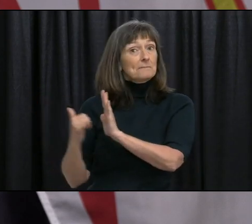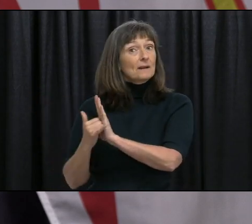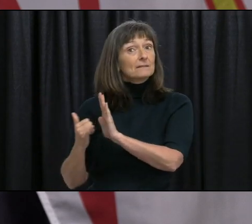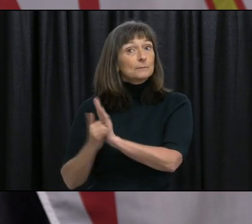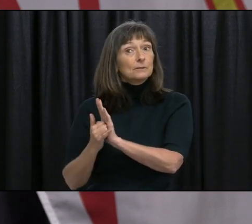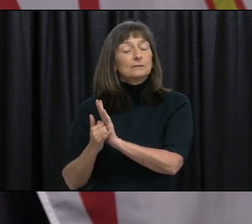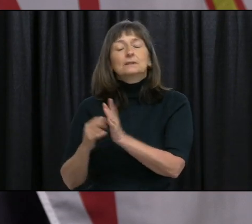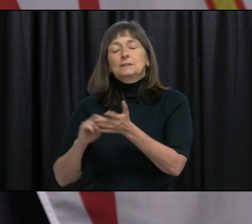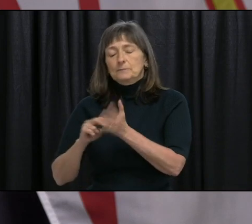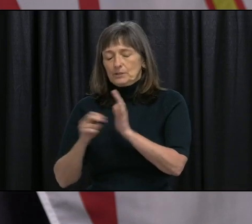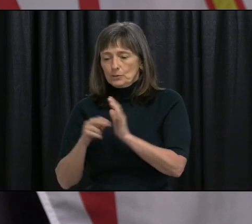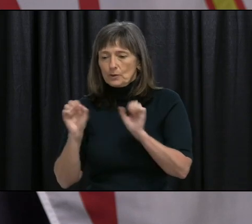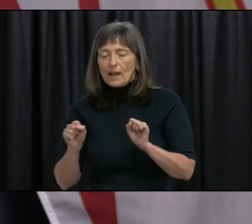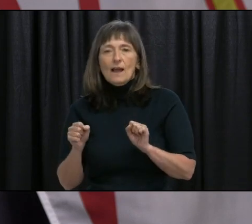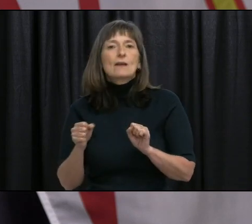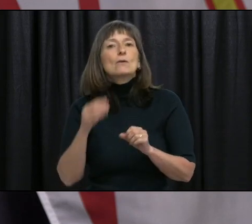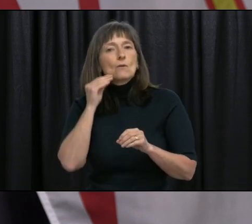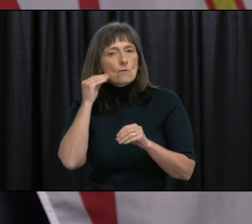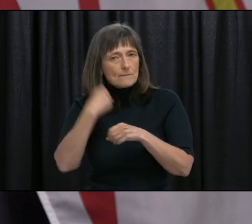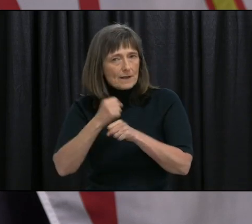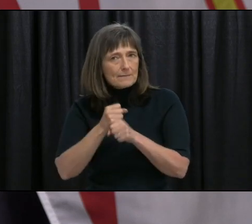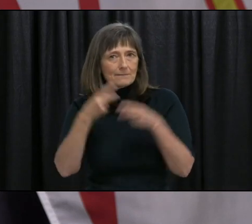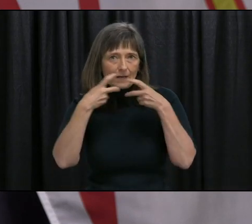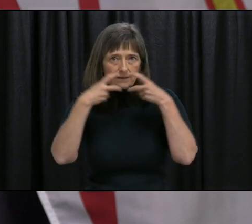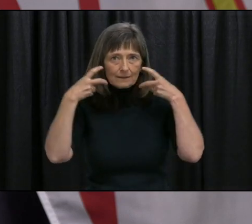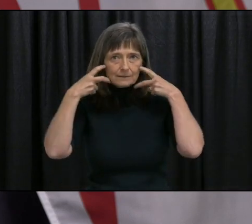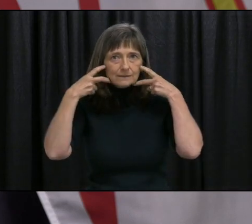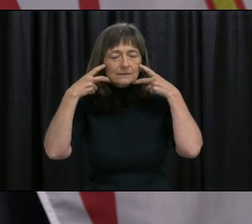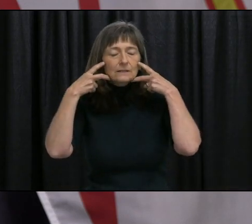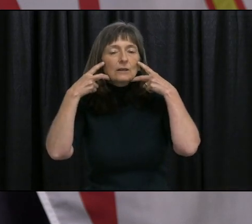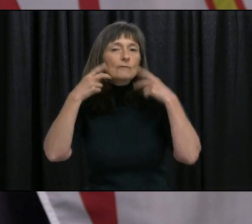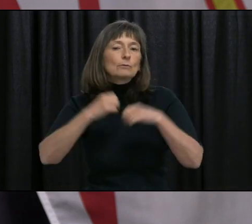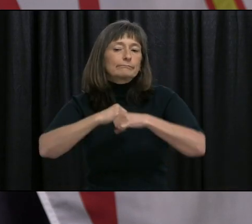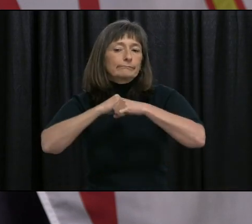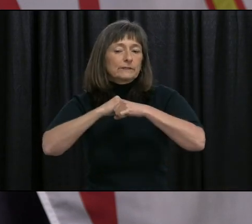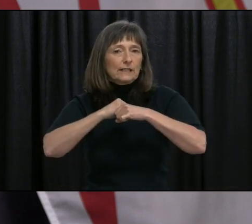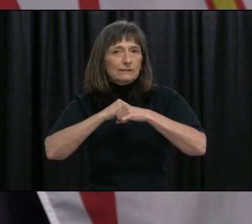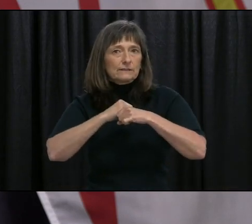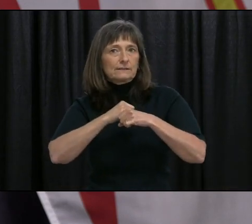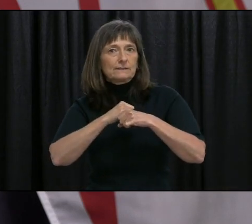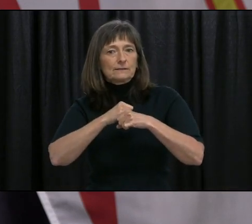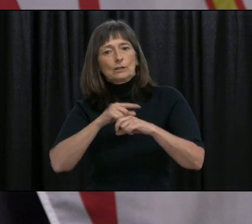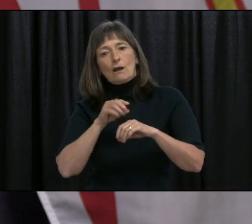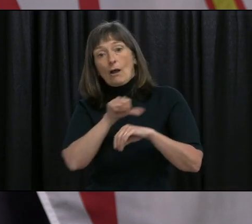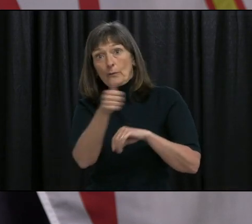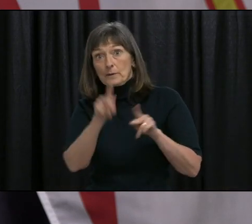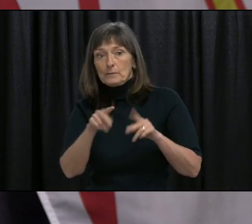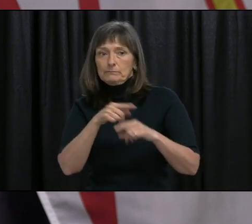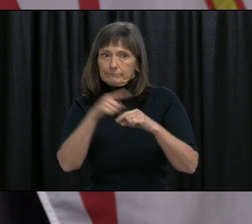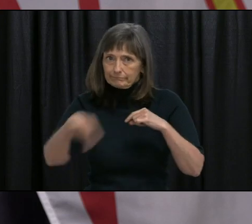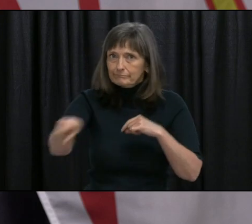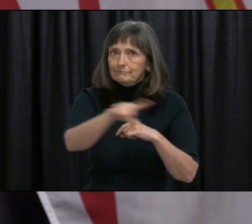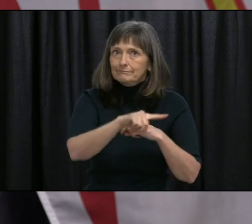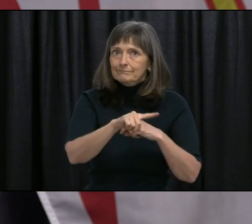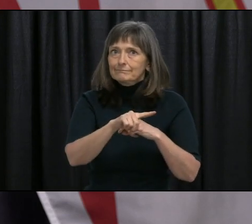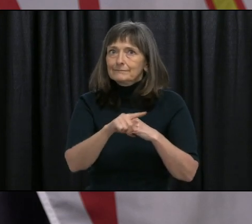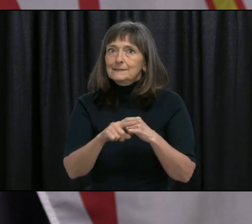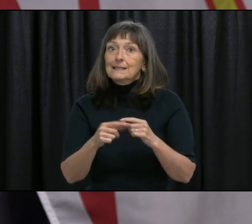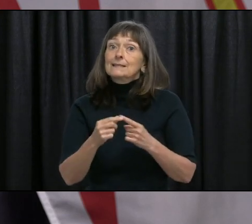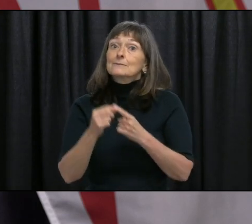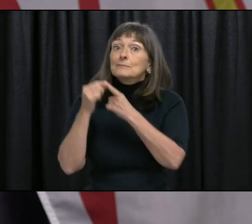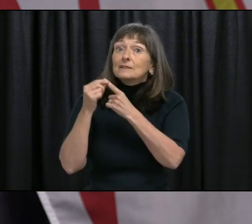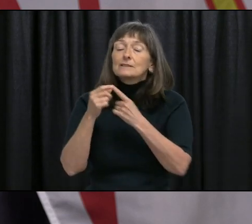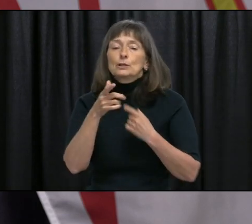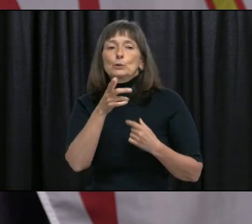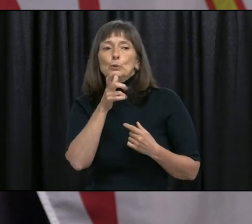possible, wearing a non-medical mask can serve as an extra layer of protection for those around you, especially those who are more vulnerable to the severe